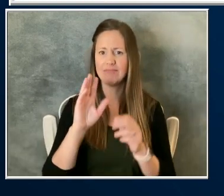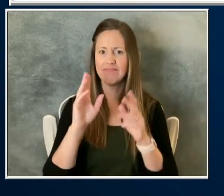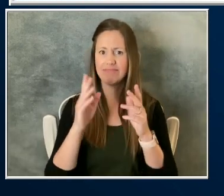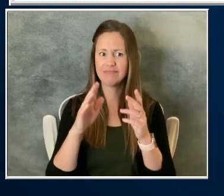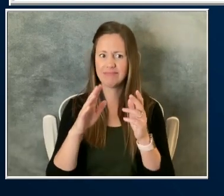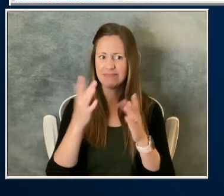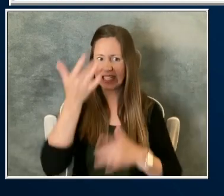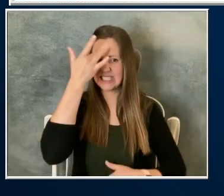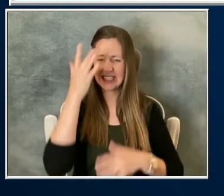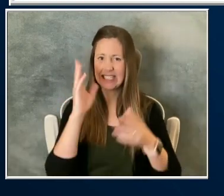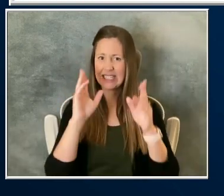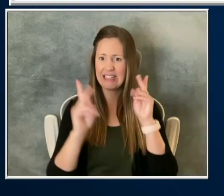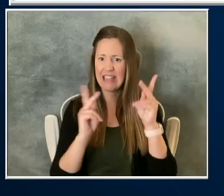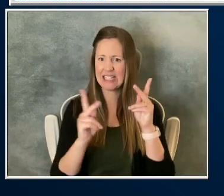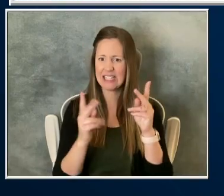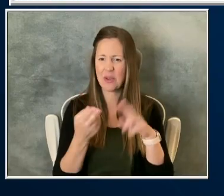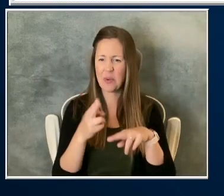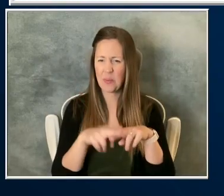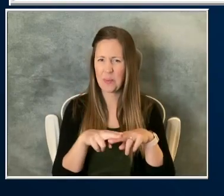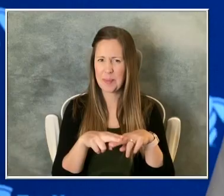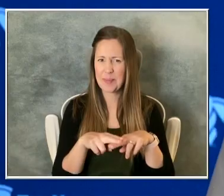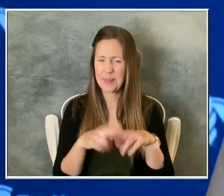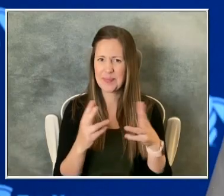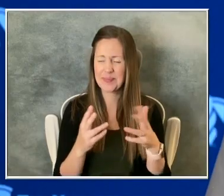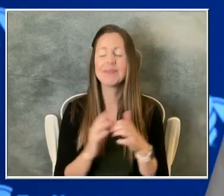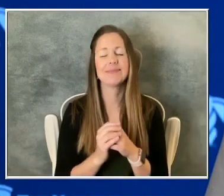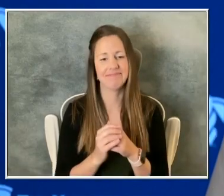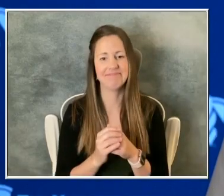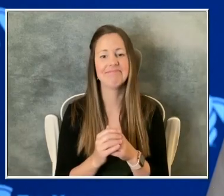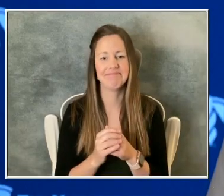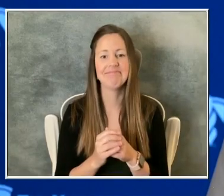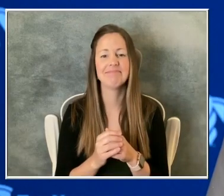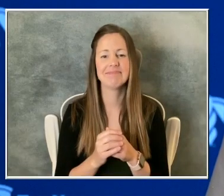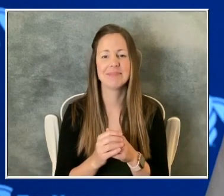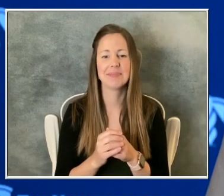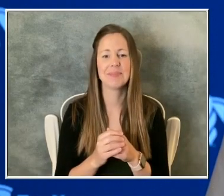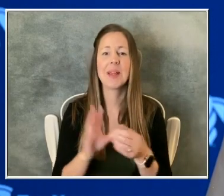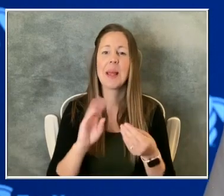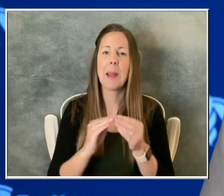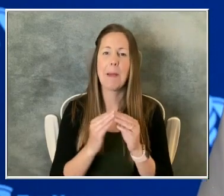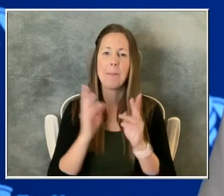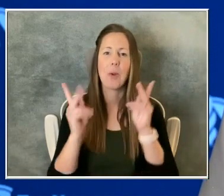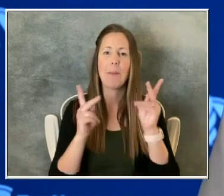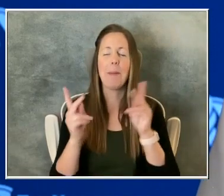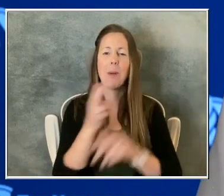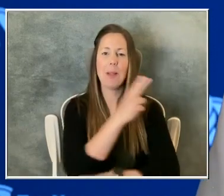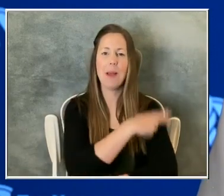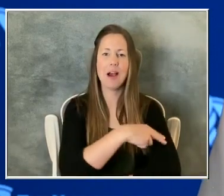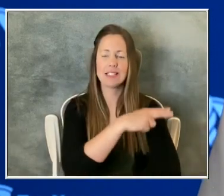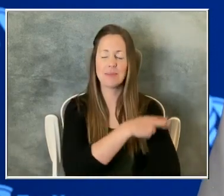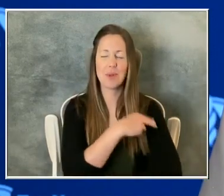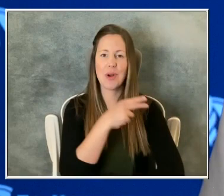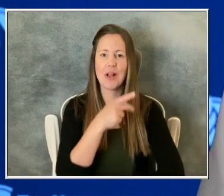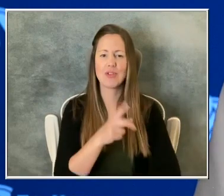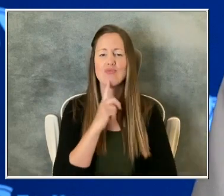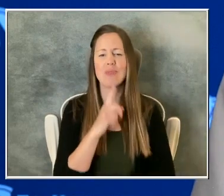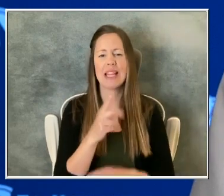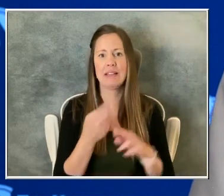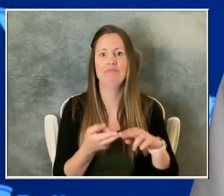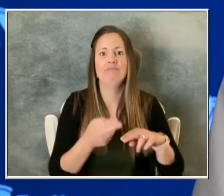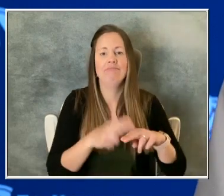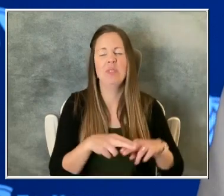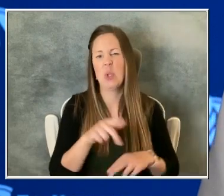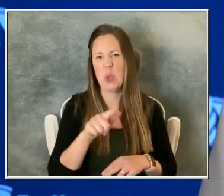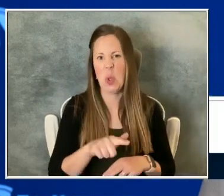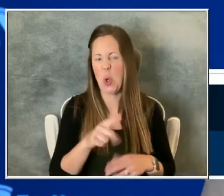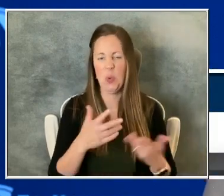but barely. Yeah, you know, that rate of increase of the number of hospitalized patients is pretty low, that velocity of change.